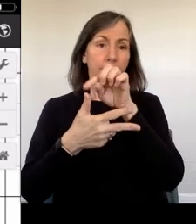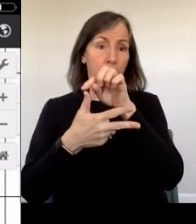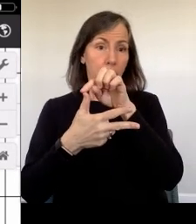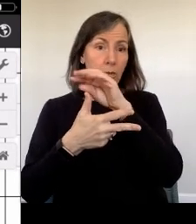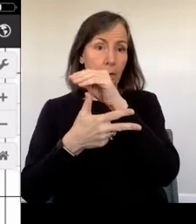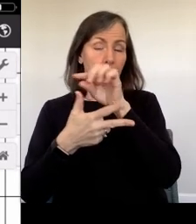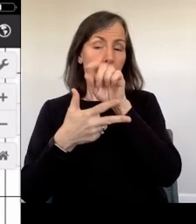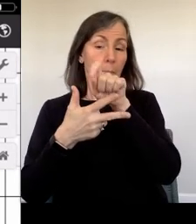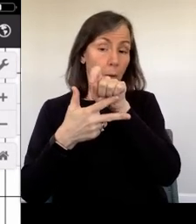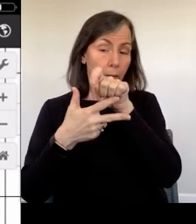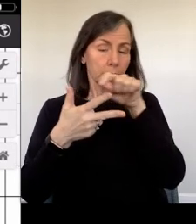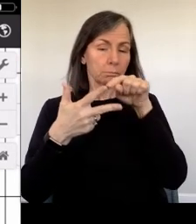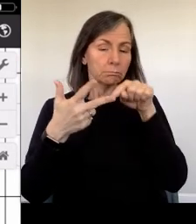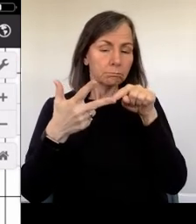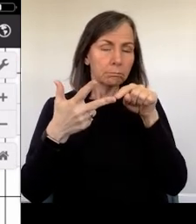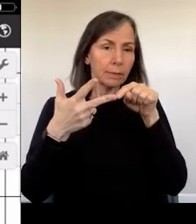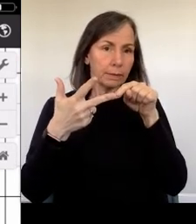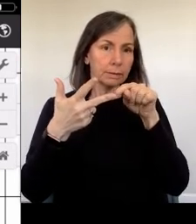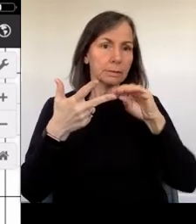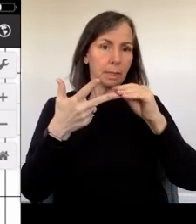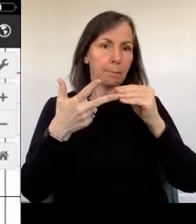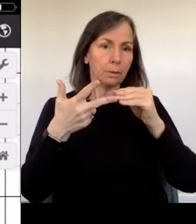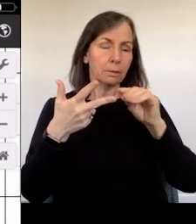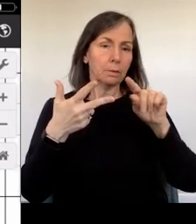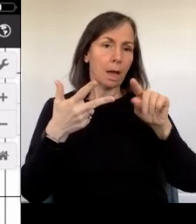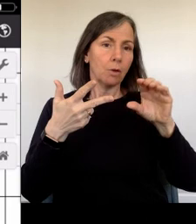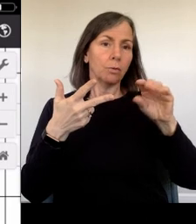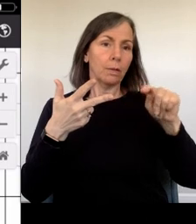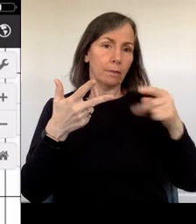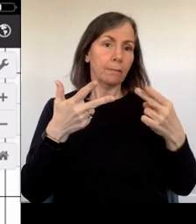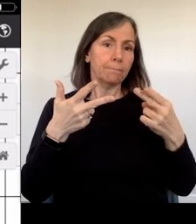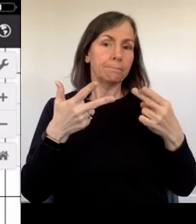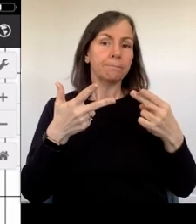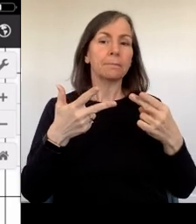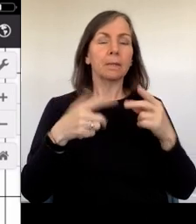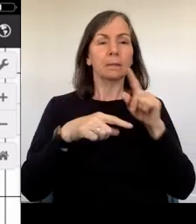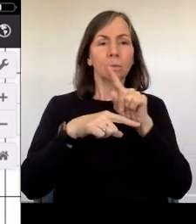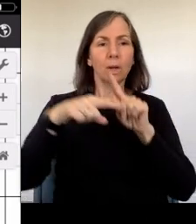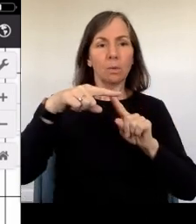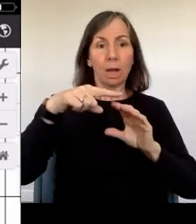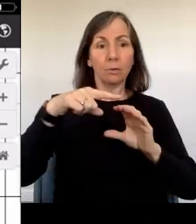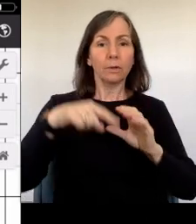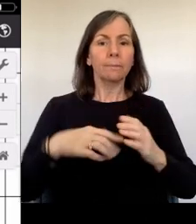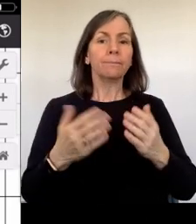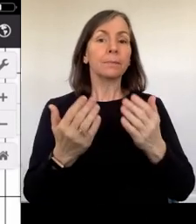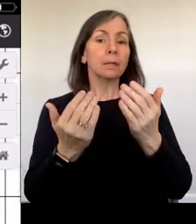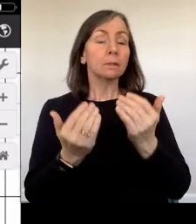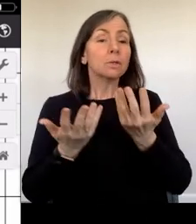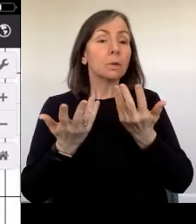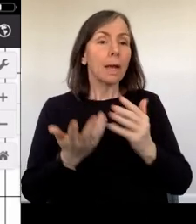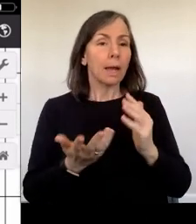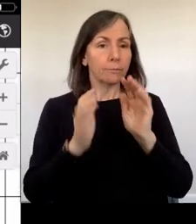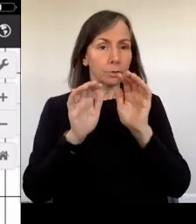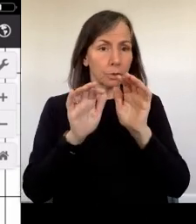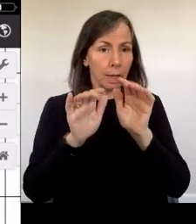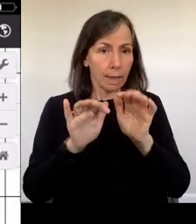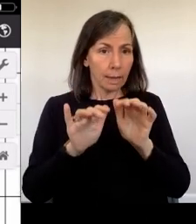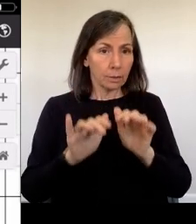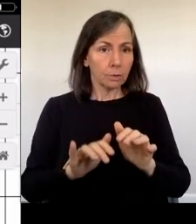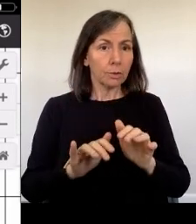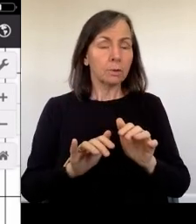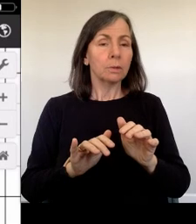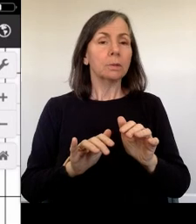So first it asks you to, after entering your points in the Desmos table, screenshot your